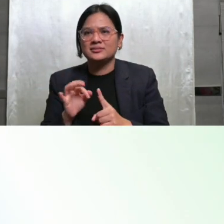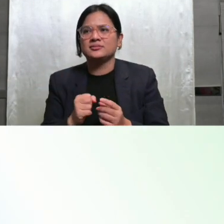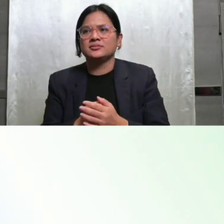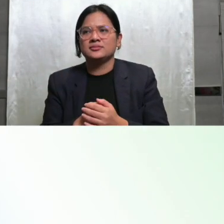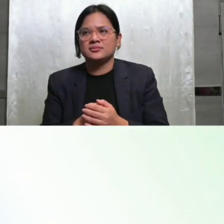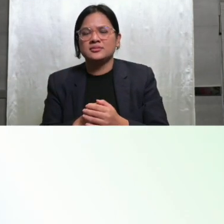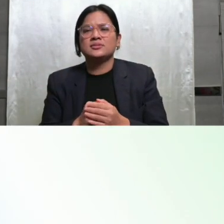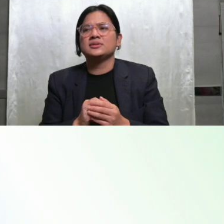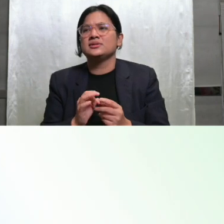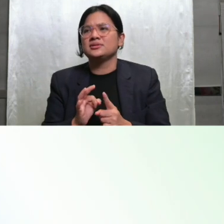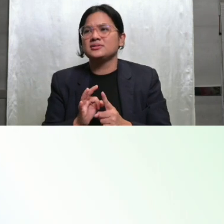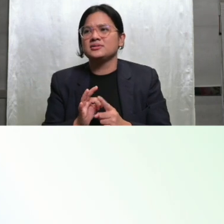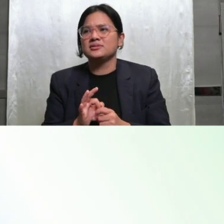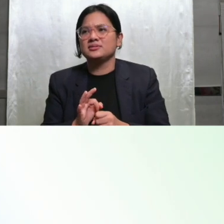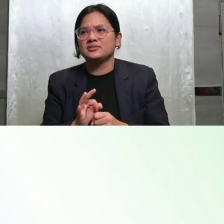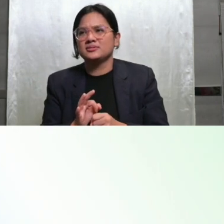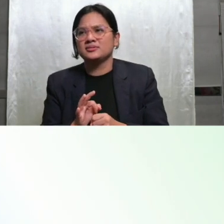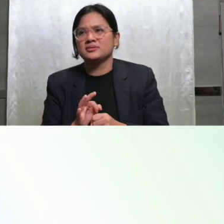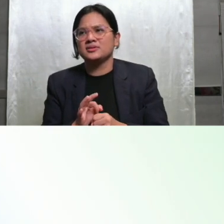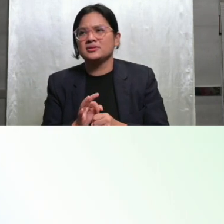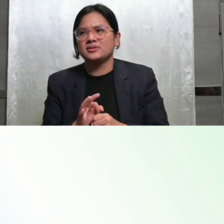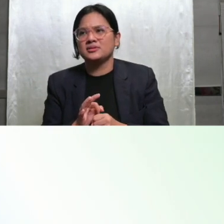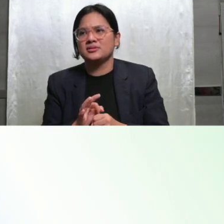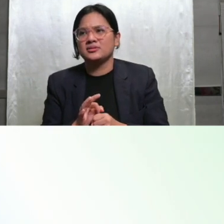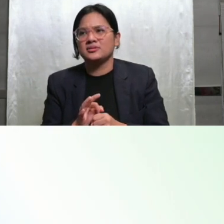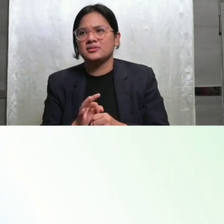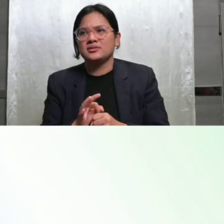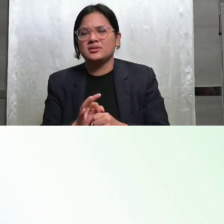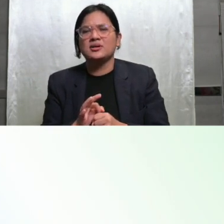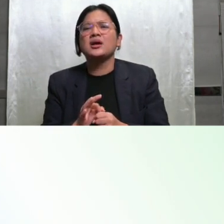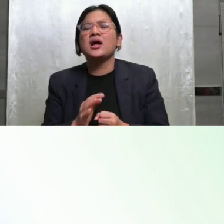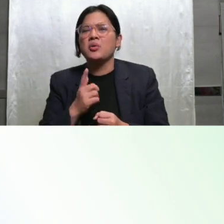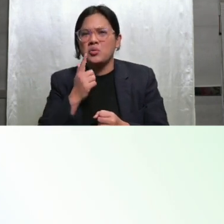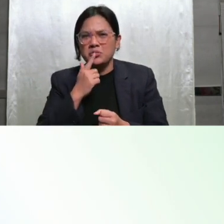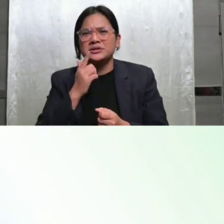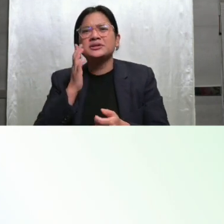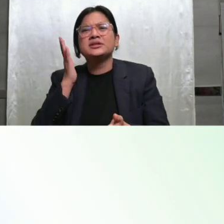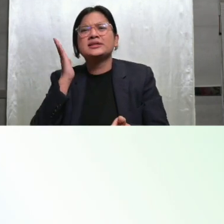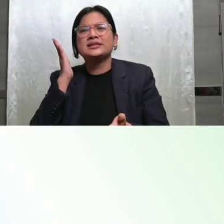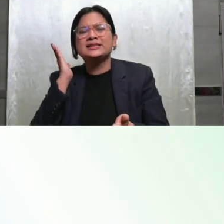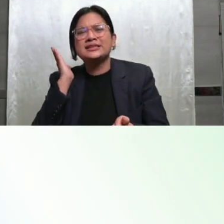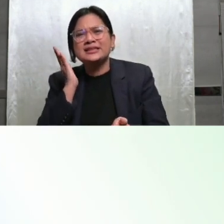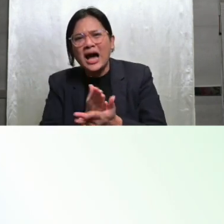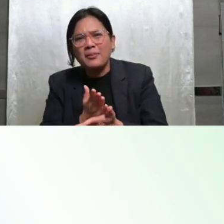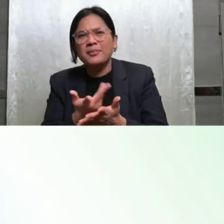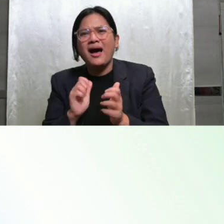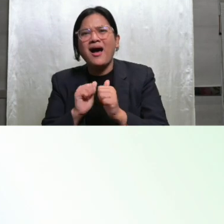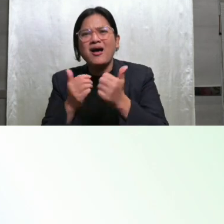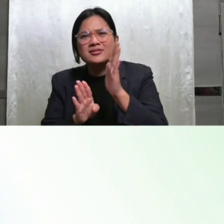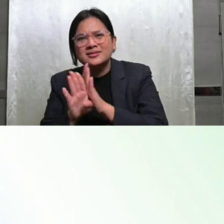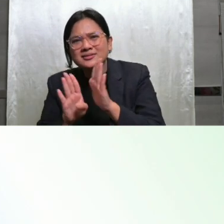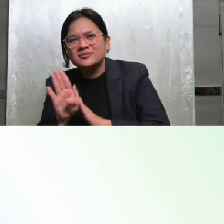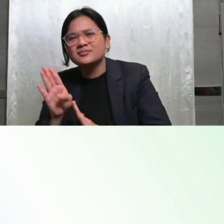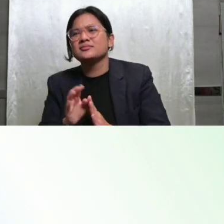COVID-19 brought everything to a halt, including schools, which caused significant disruption for students. We